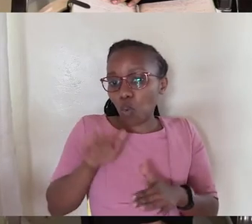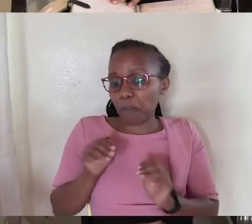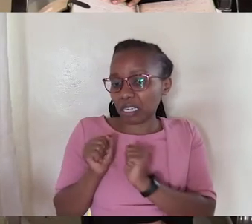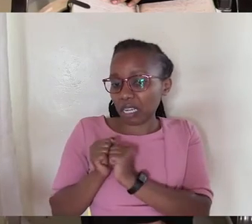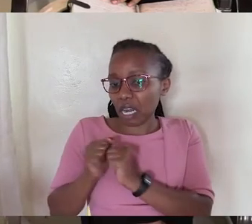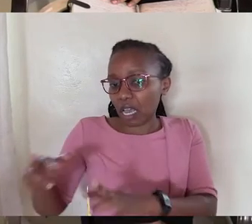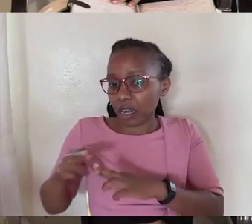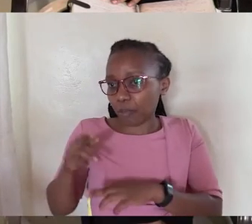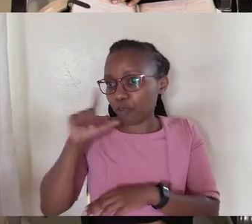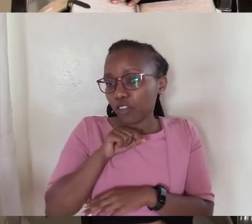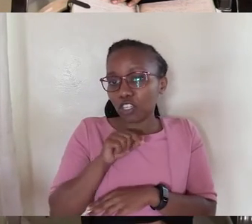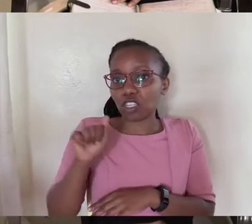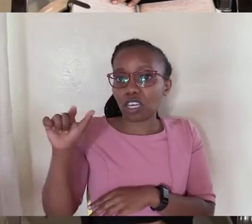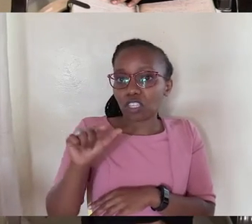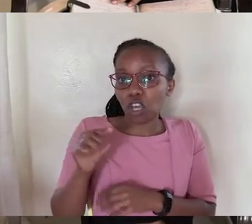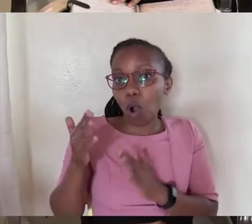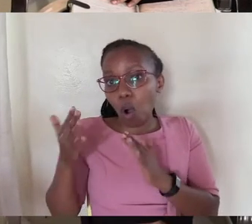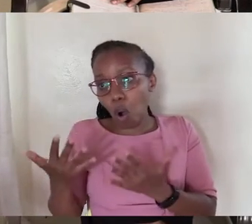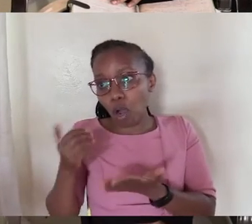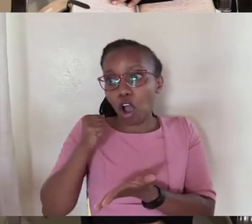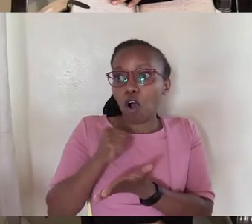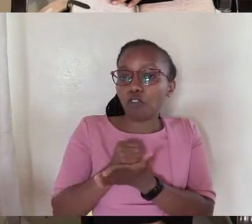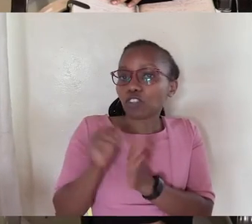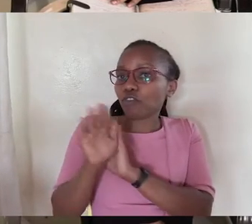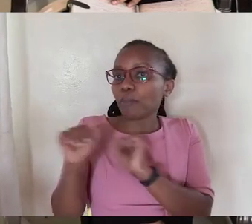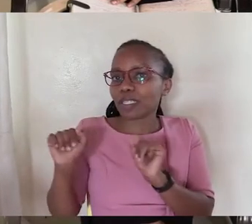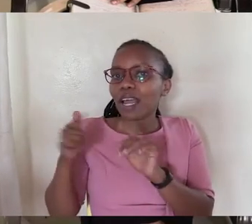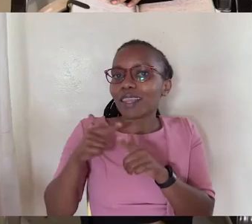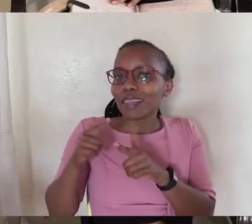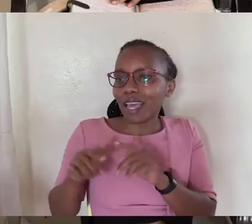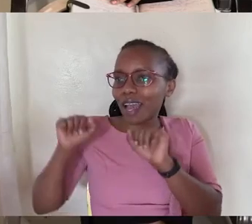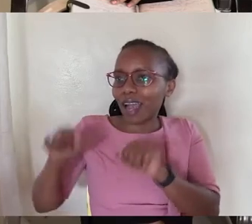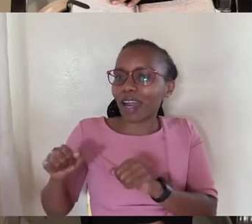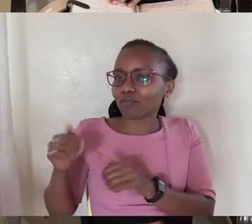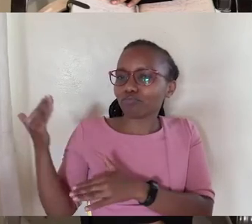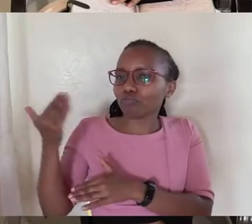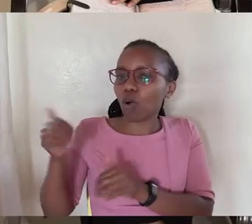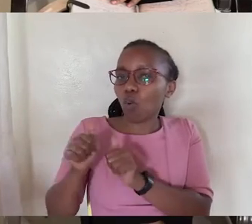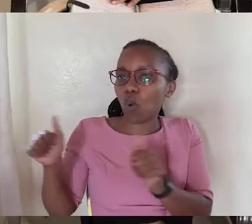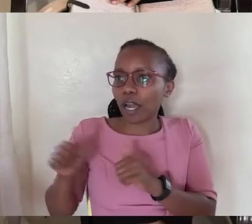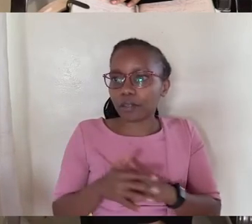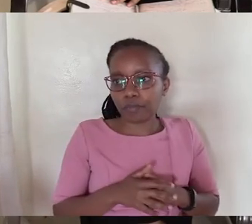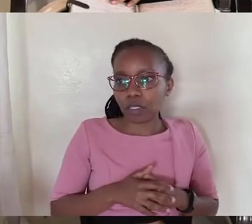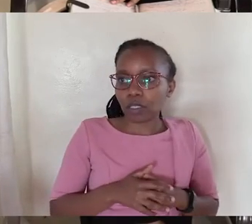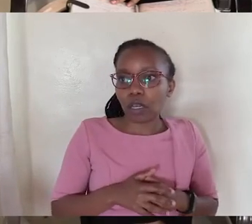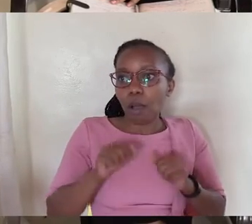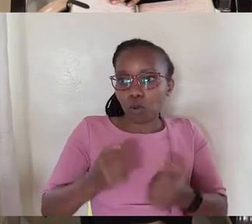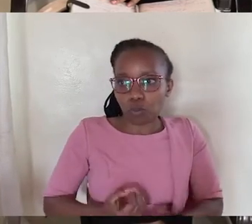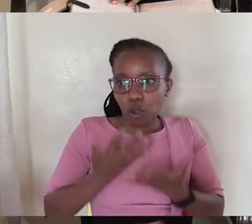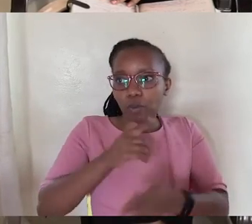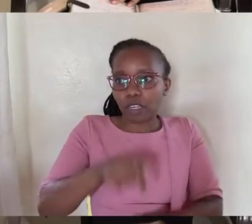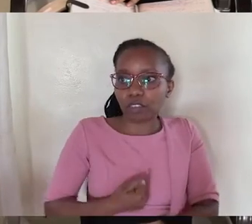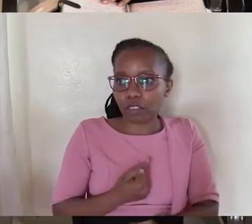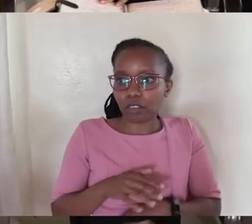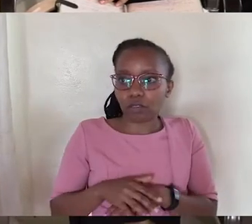AG, in front of the office of the president, we can say something. Our numbers, with our ability to articulate, will be able to say something. And